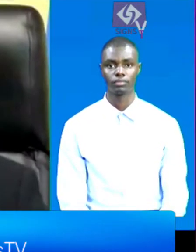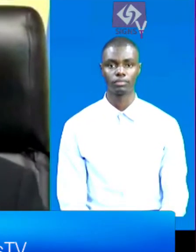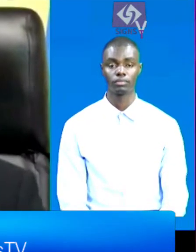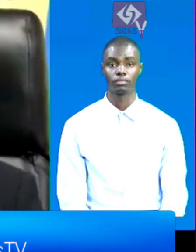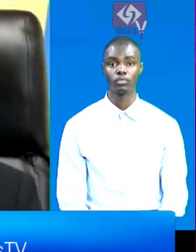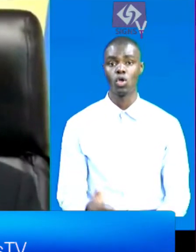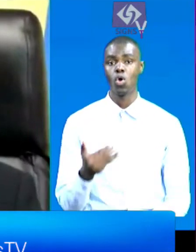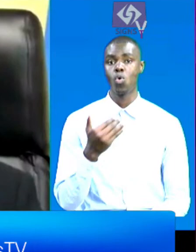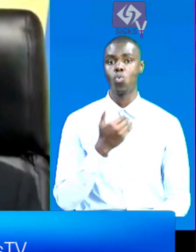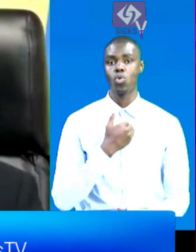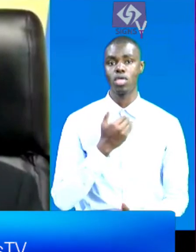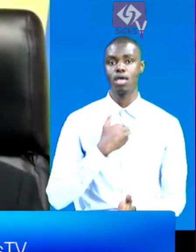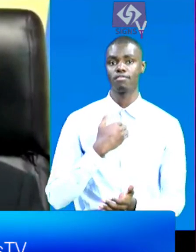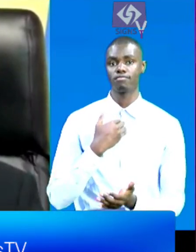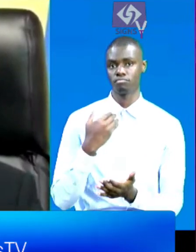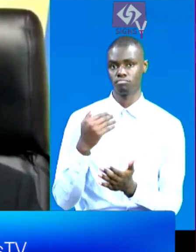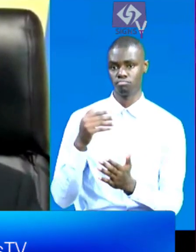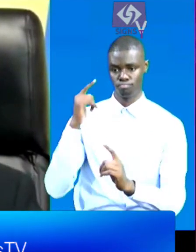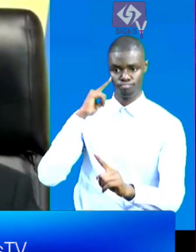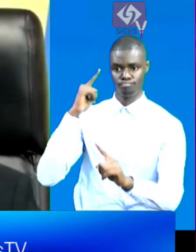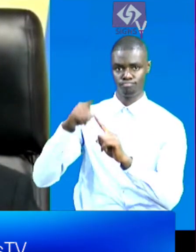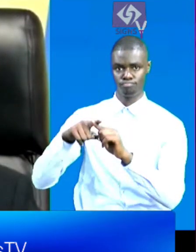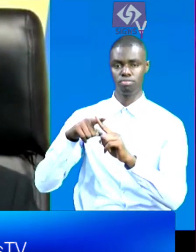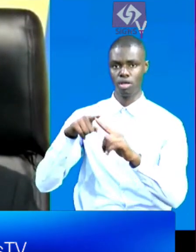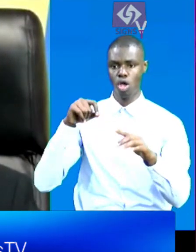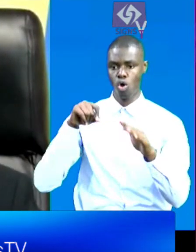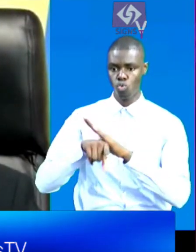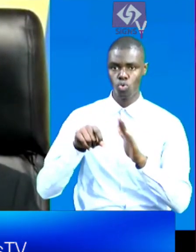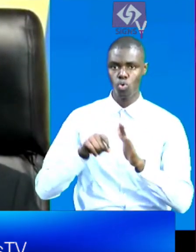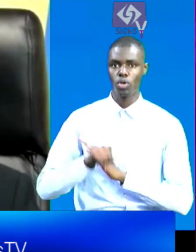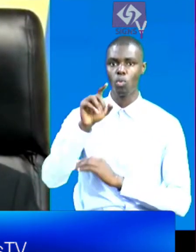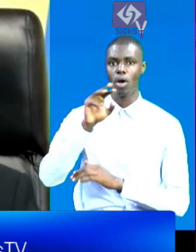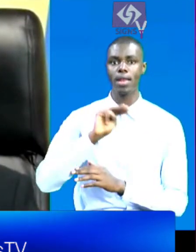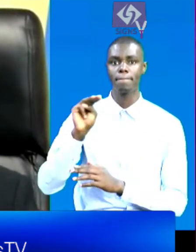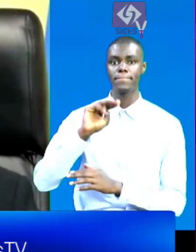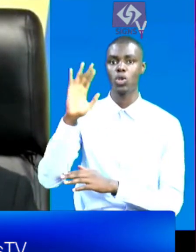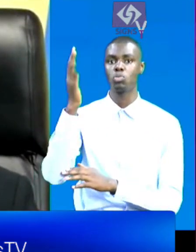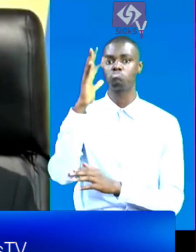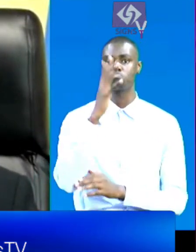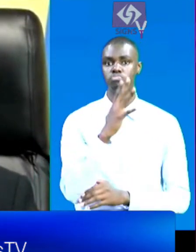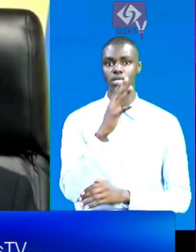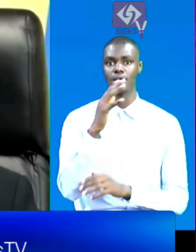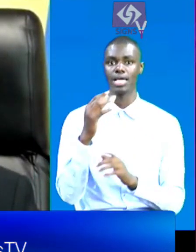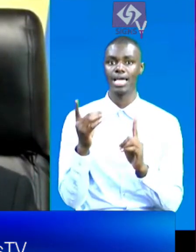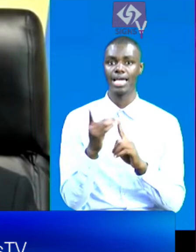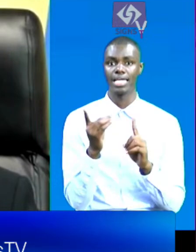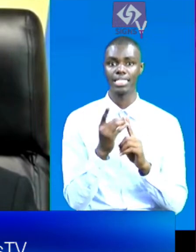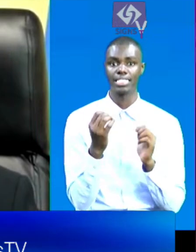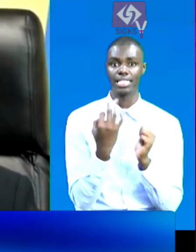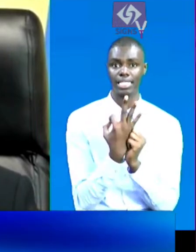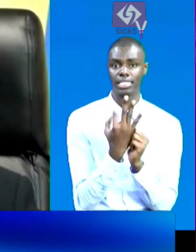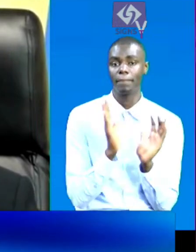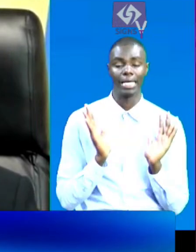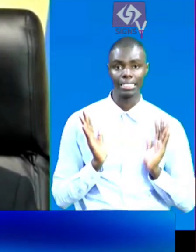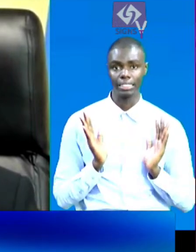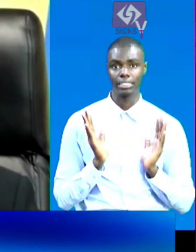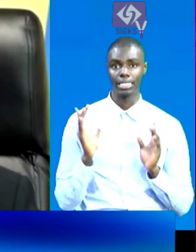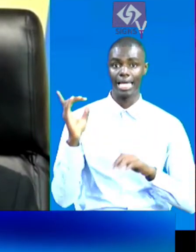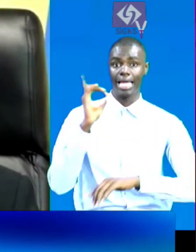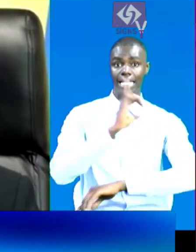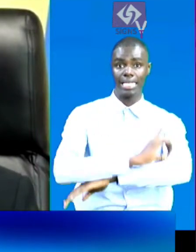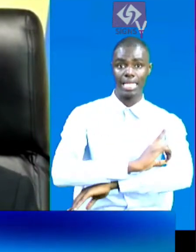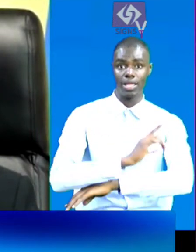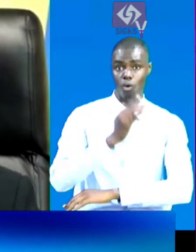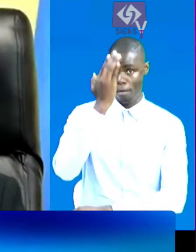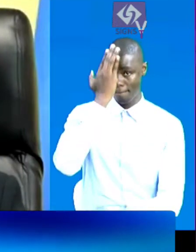We have set a target of growing 100 million seedlings on the 13th only, on the day of